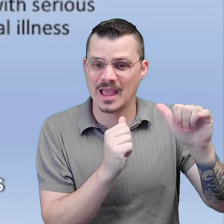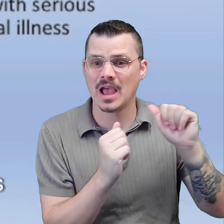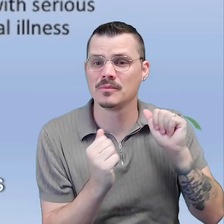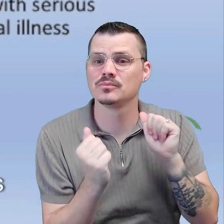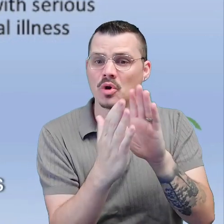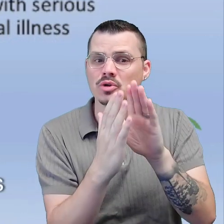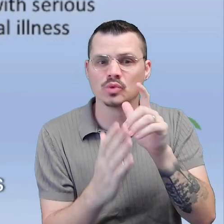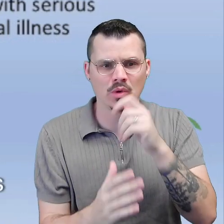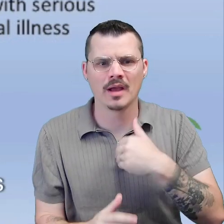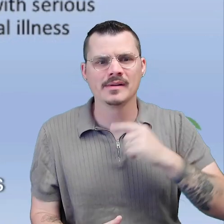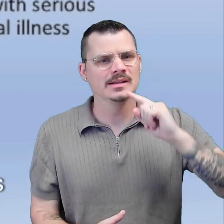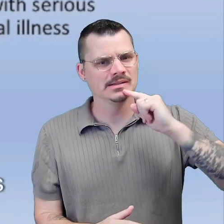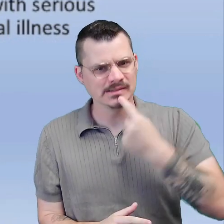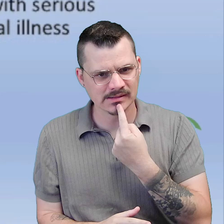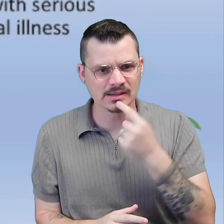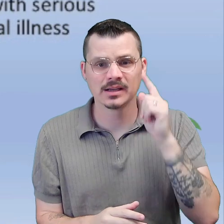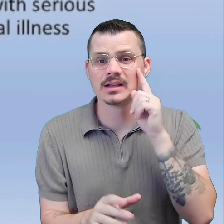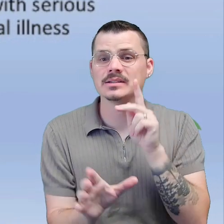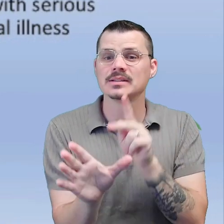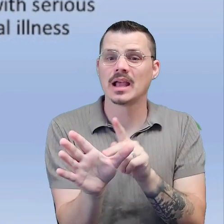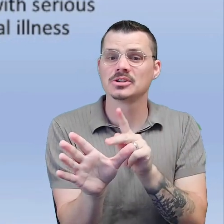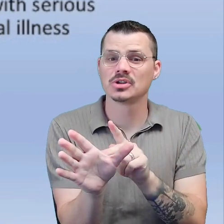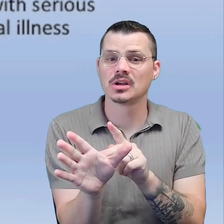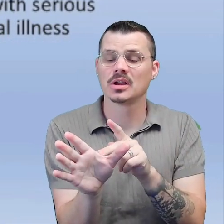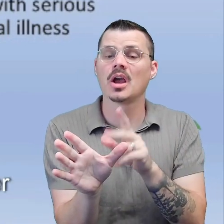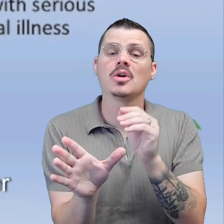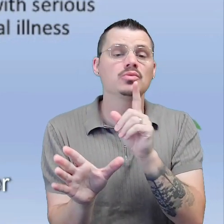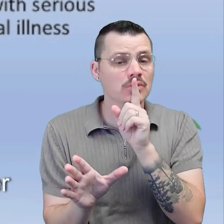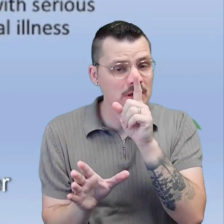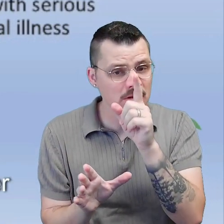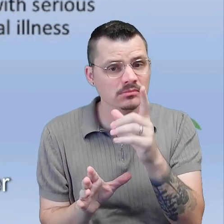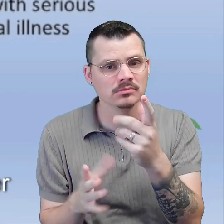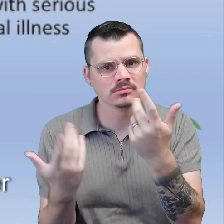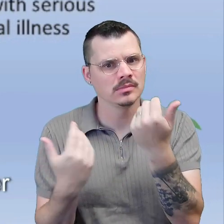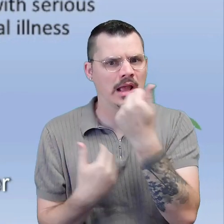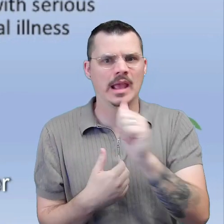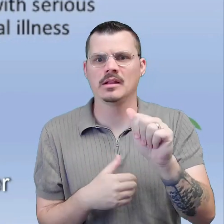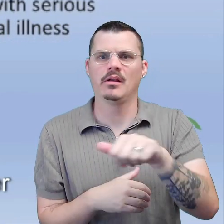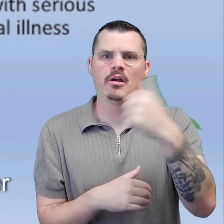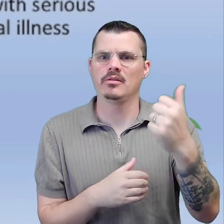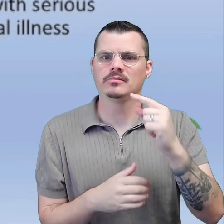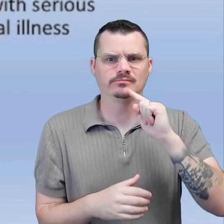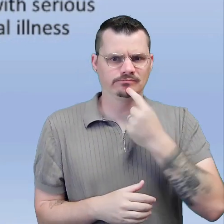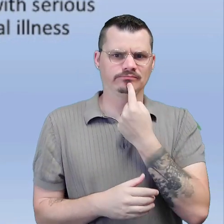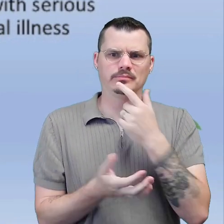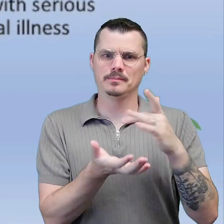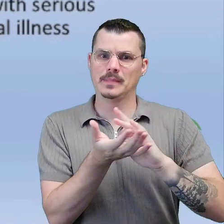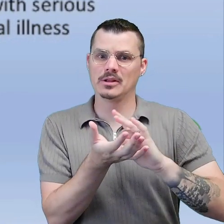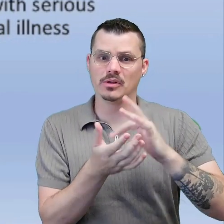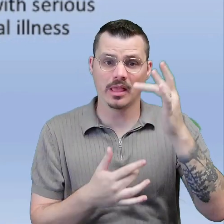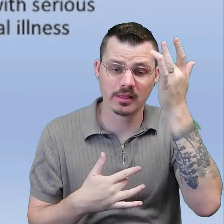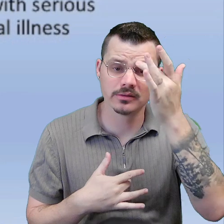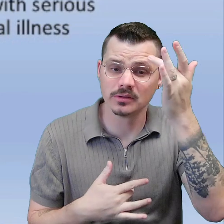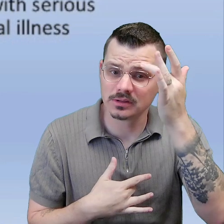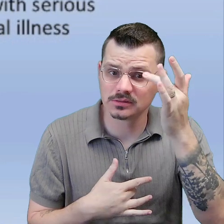this approach to people with serious psychiatric, and as it turns out, pretty much any other kind of illness.